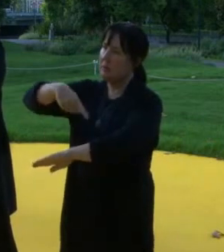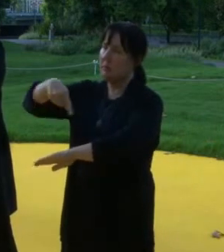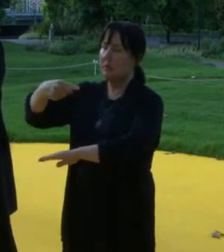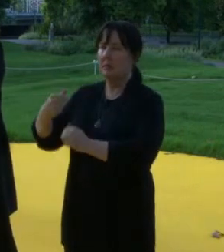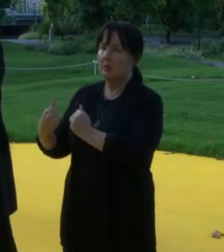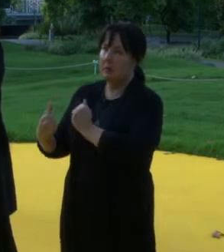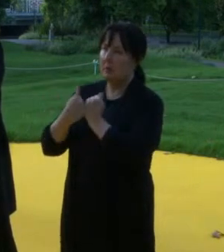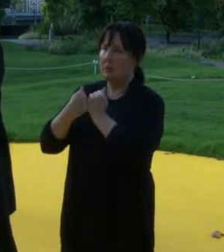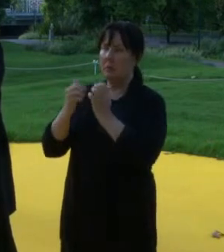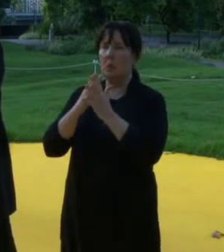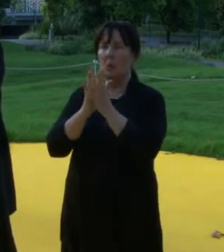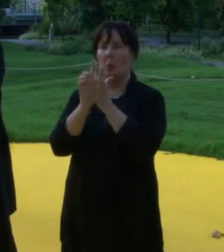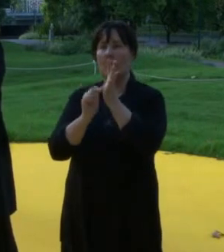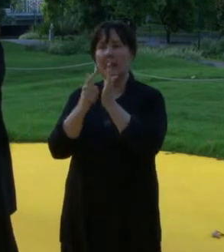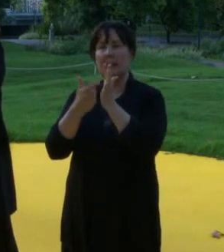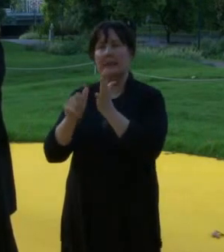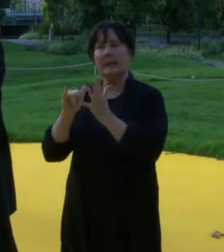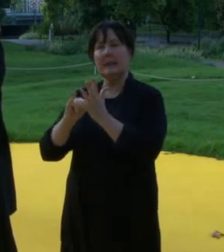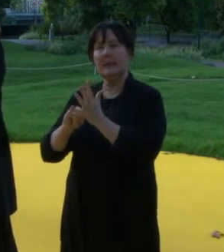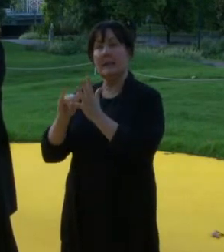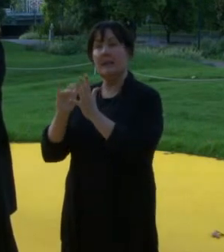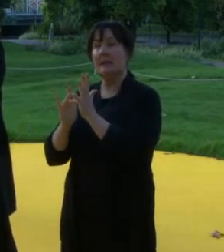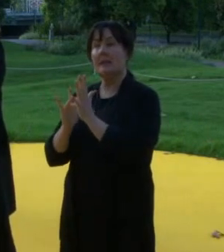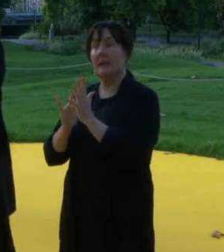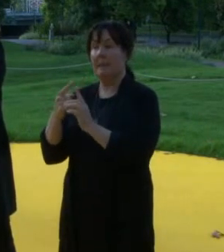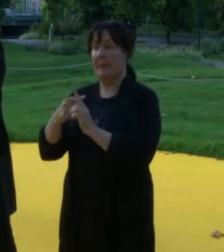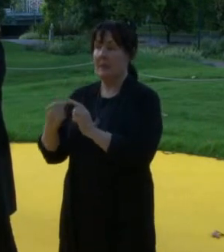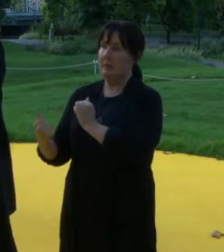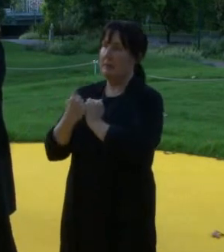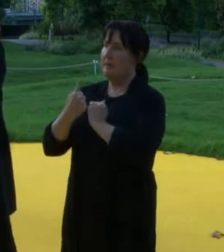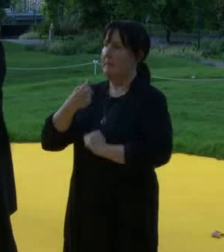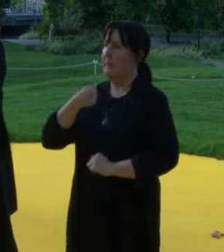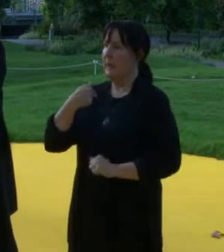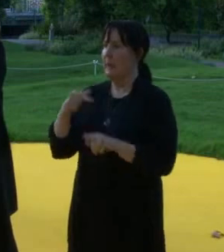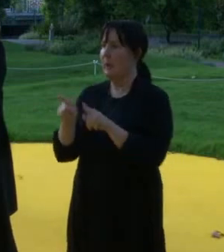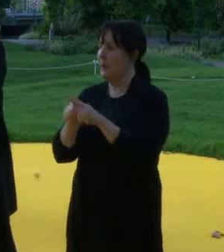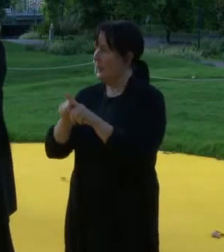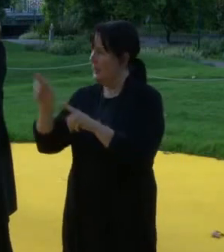for me, and I'm incredibly grateful to her for